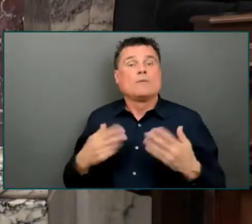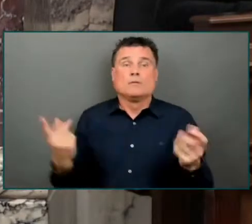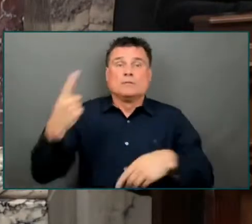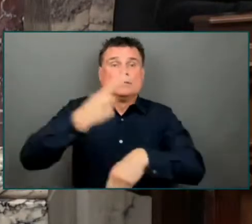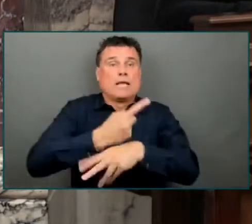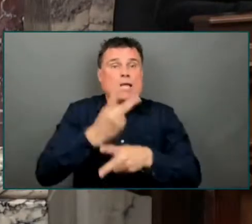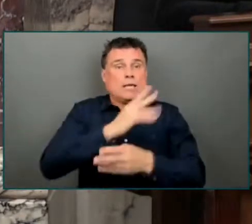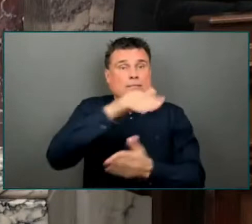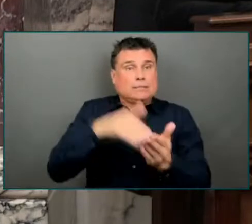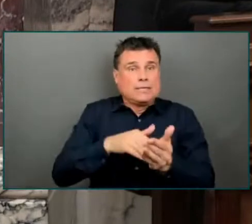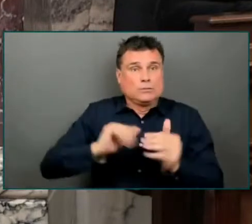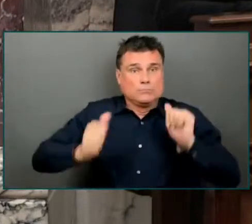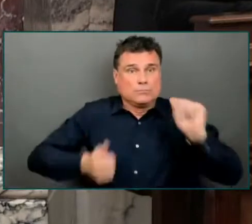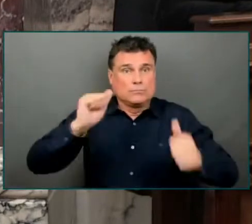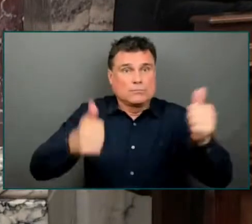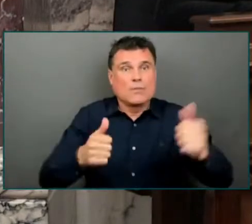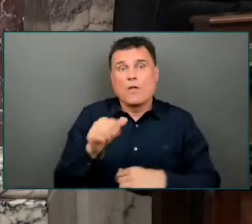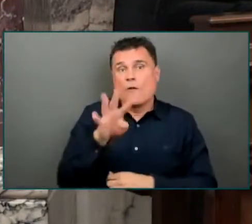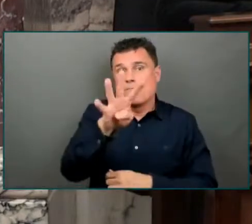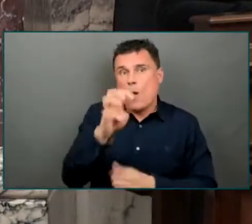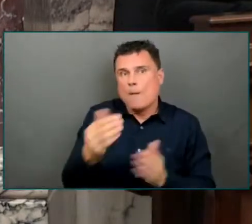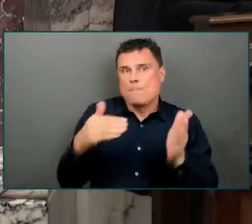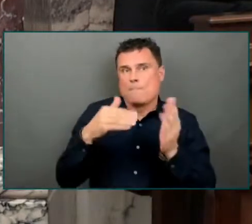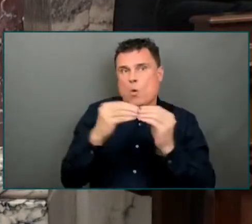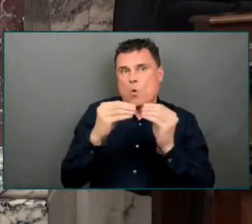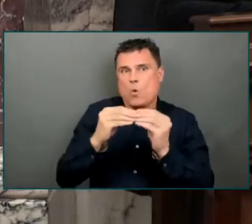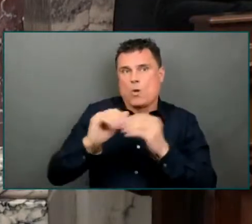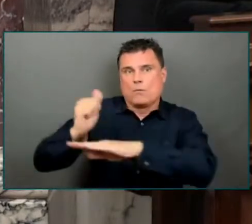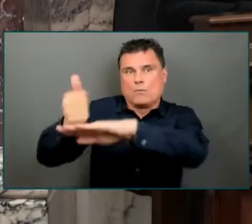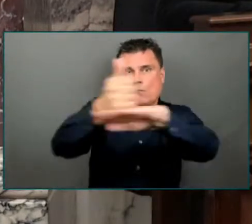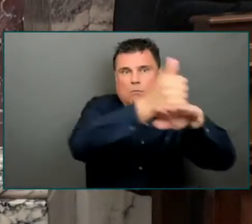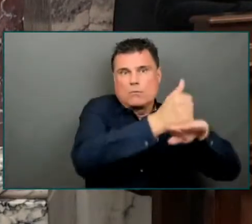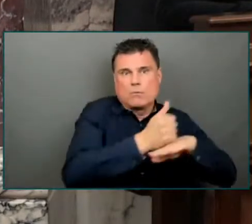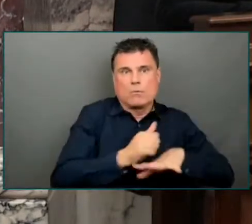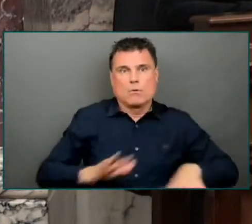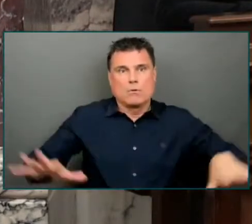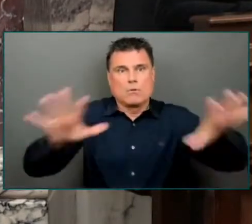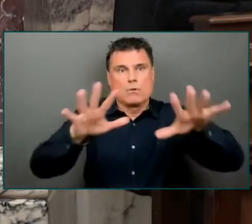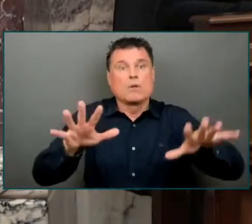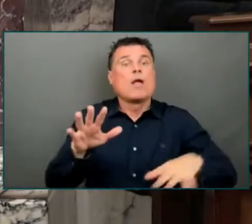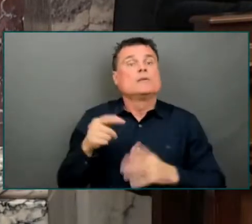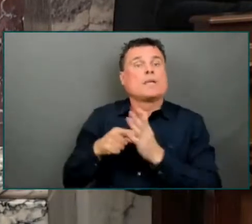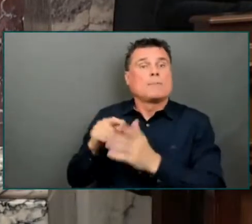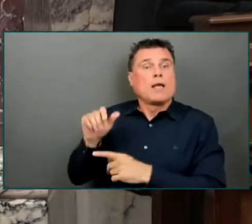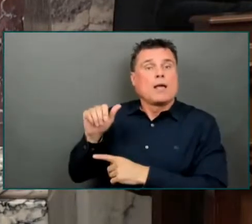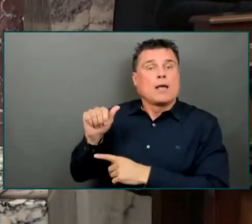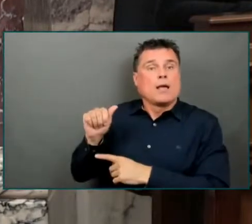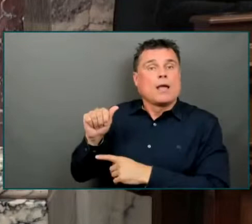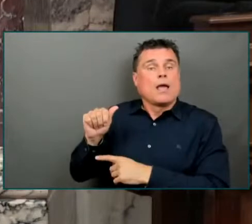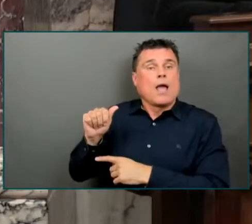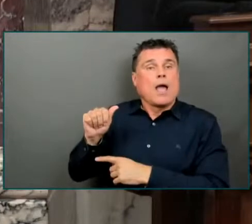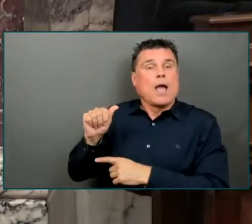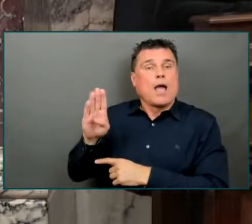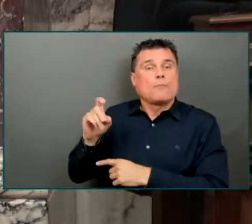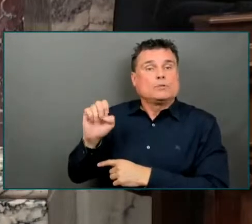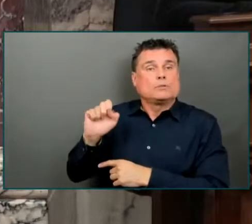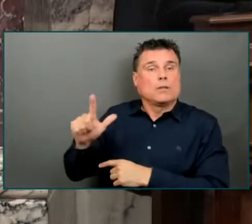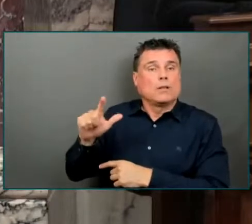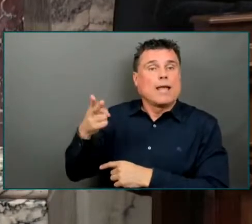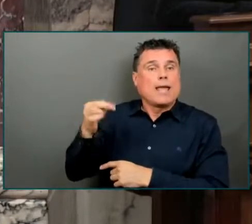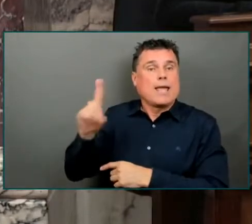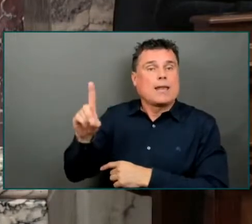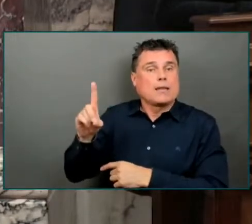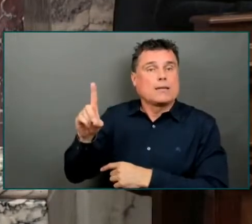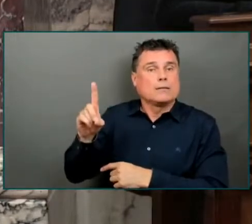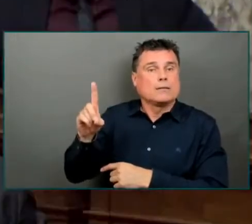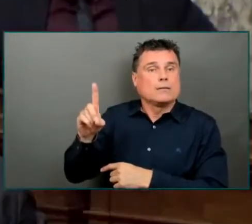program. These no-fee spaces are run by Indigenous communities for Indigenous children to help give kids the best possible